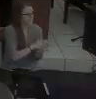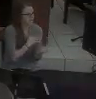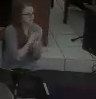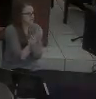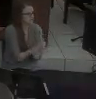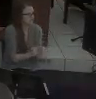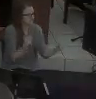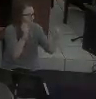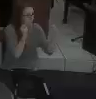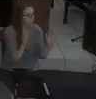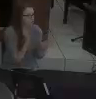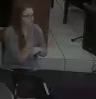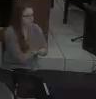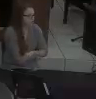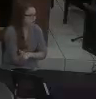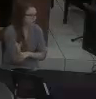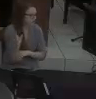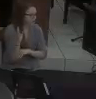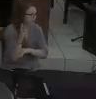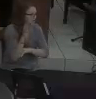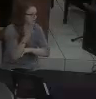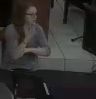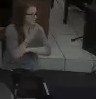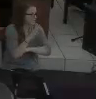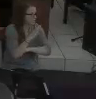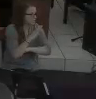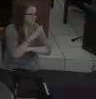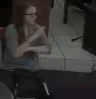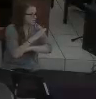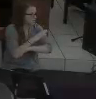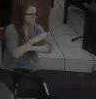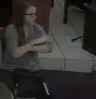my Savior all the day